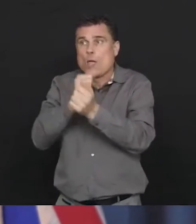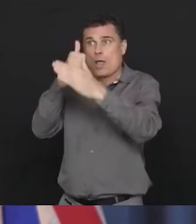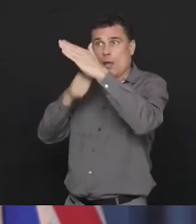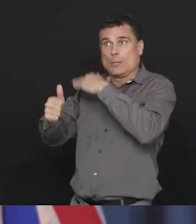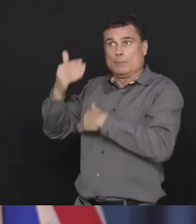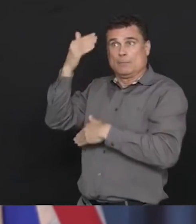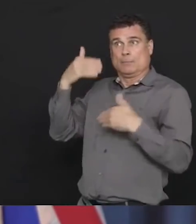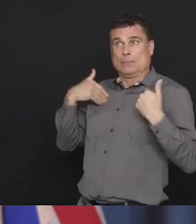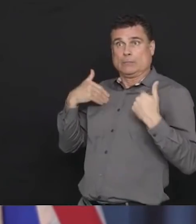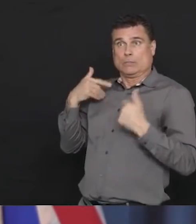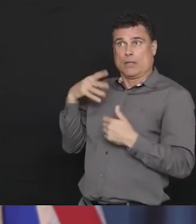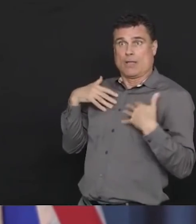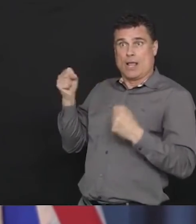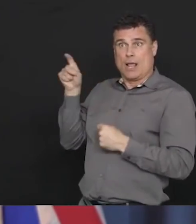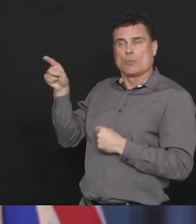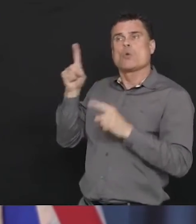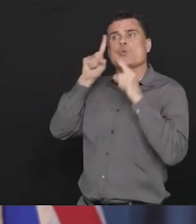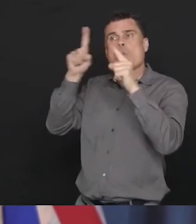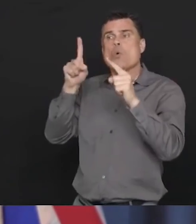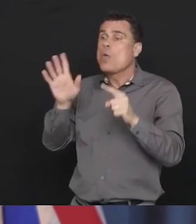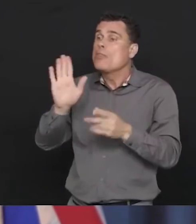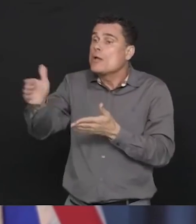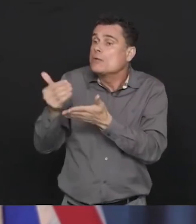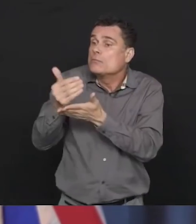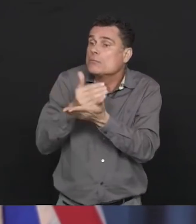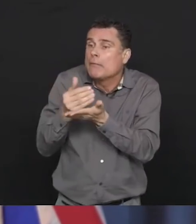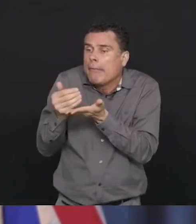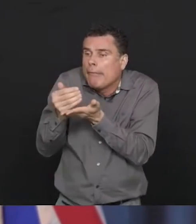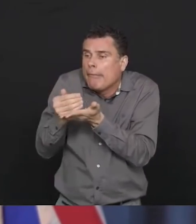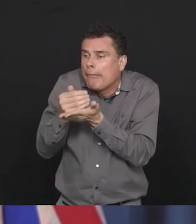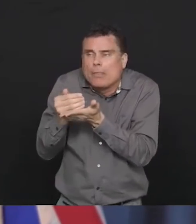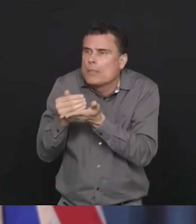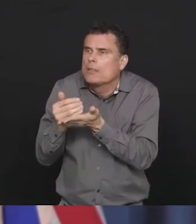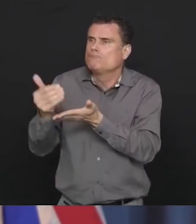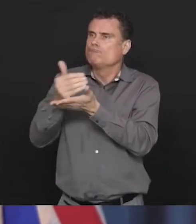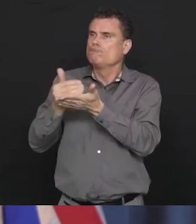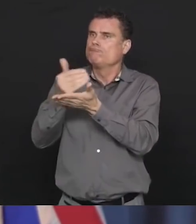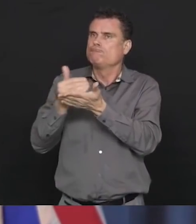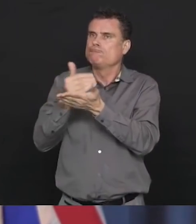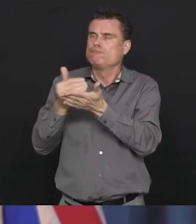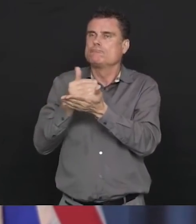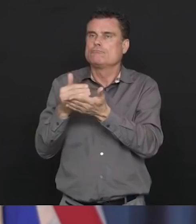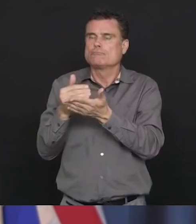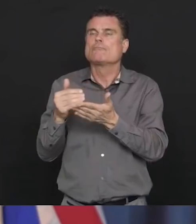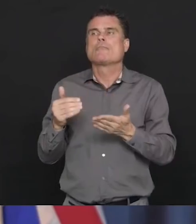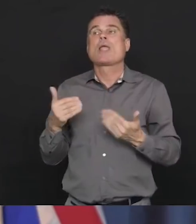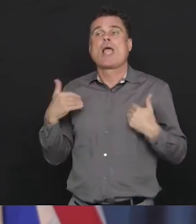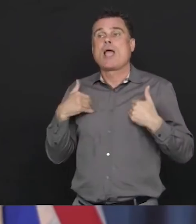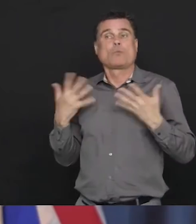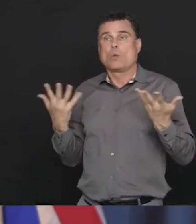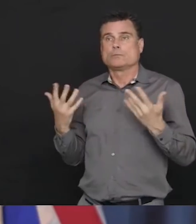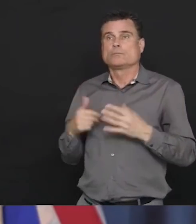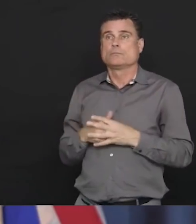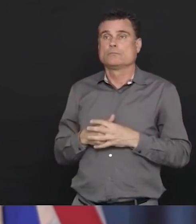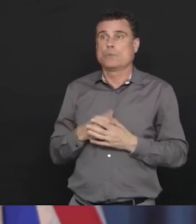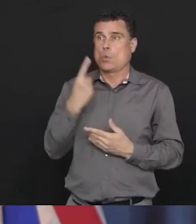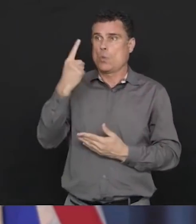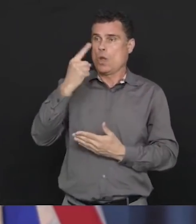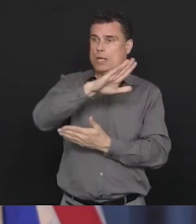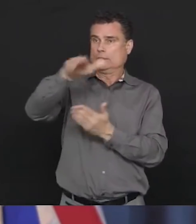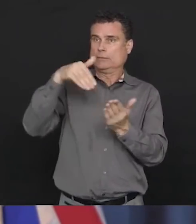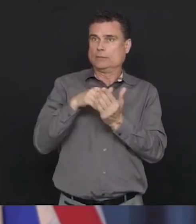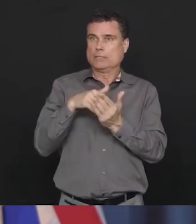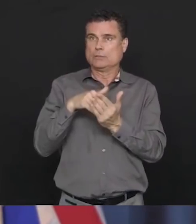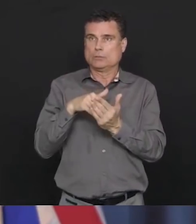rate, and there will be a central assigning body that works essentially under my direction, under the